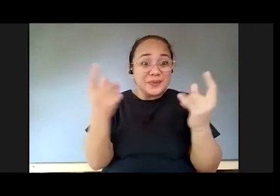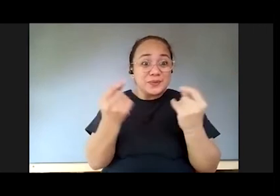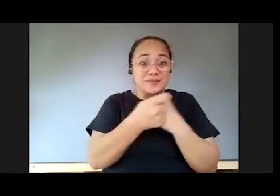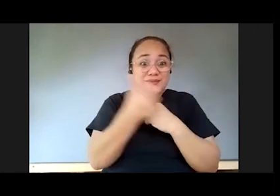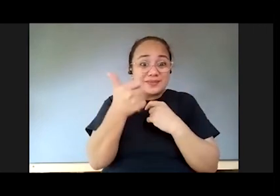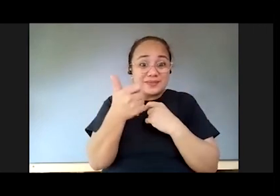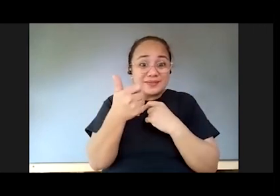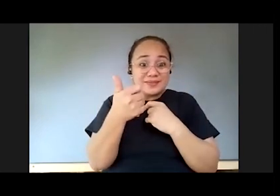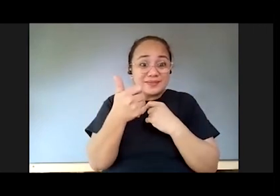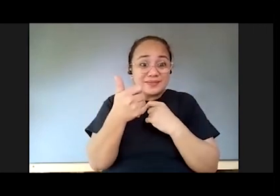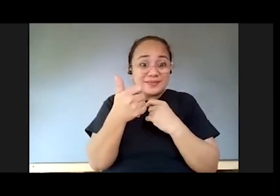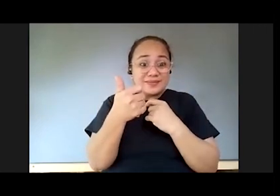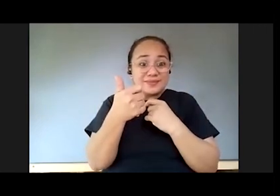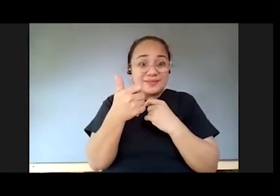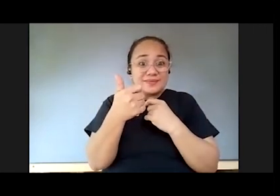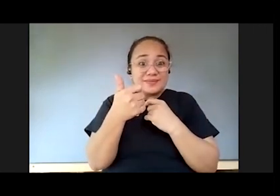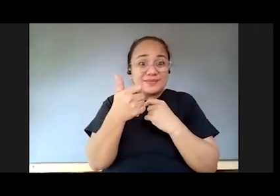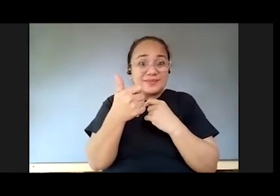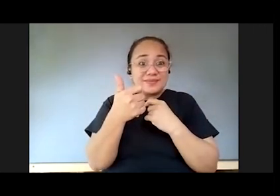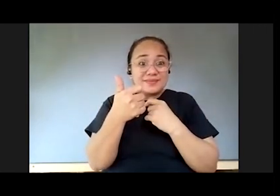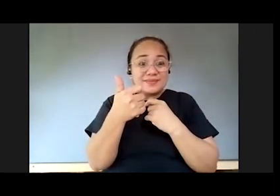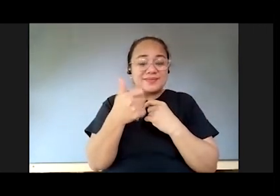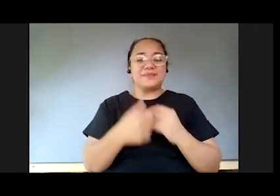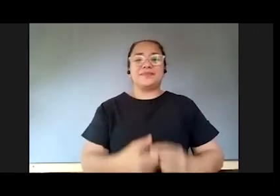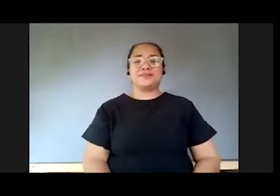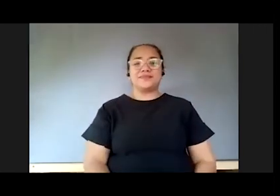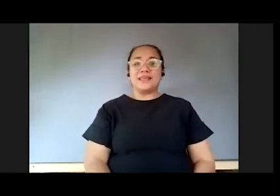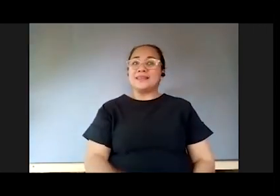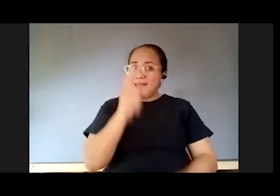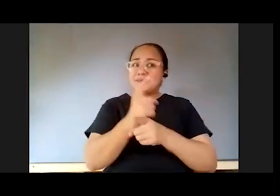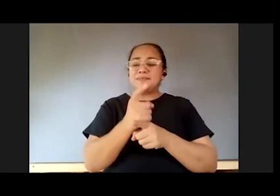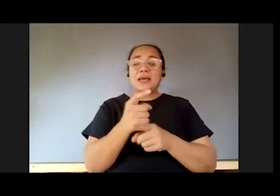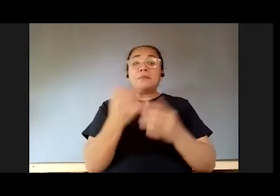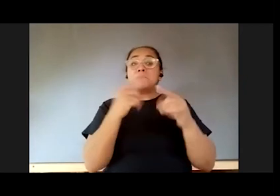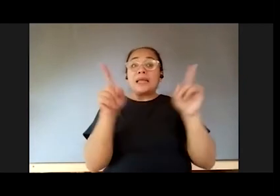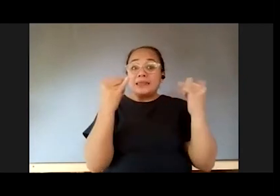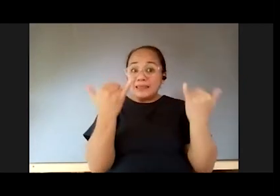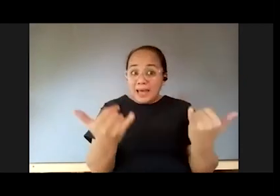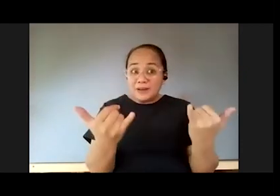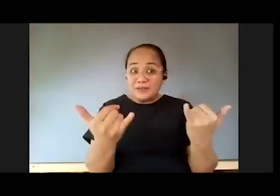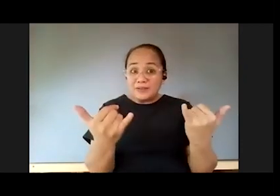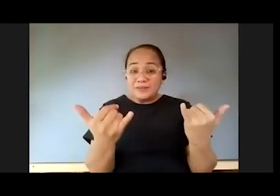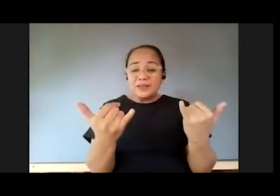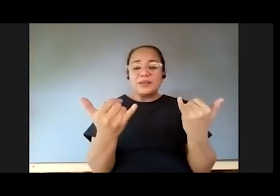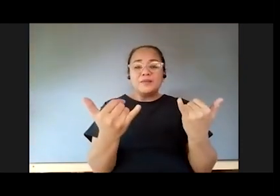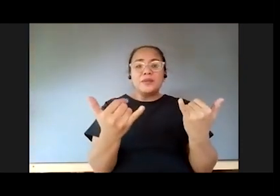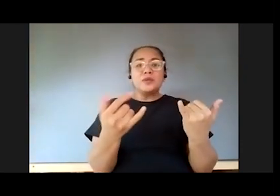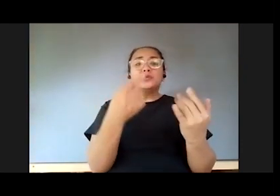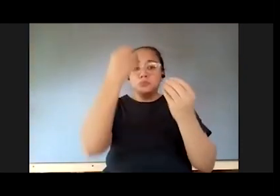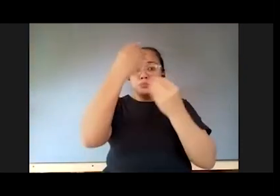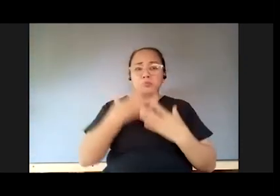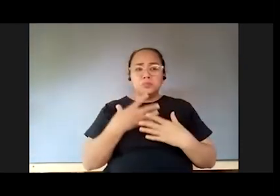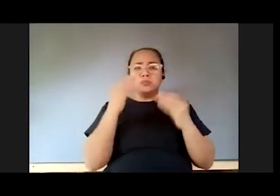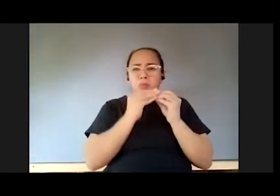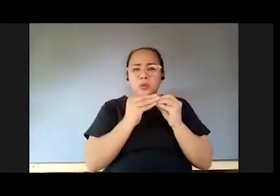Yes, yes, yes. Right. But now you're telling me more and more specifically that